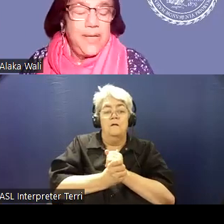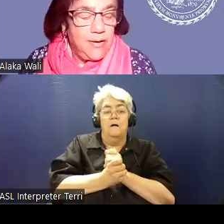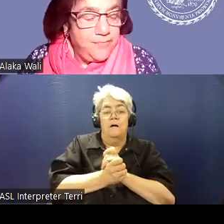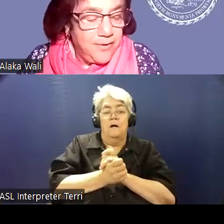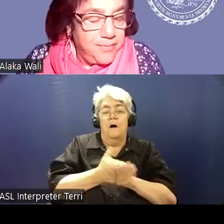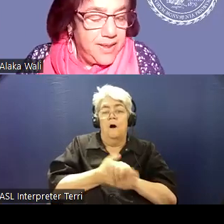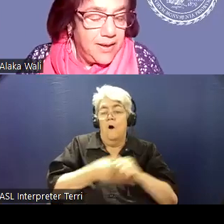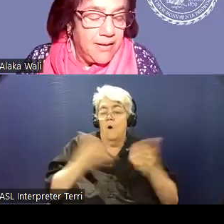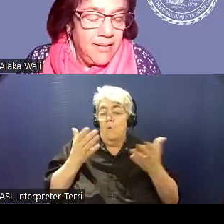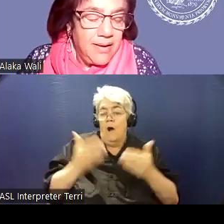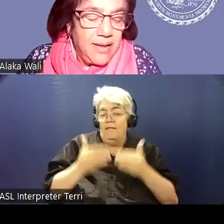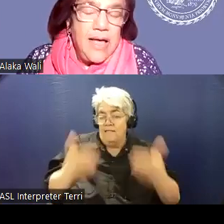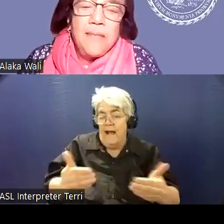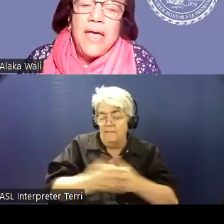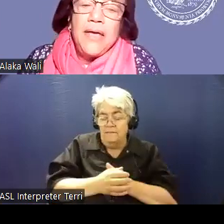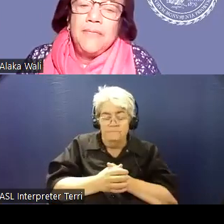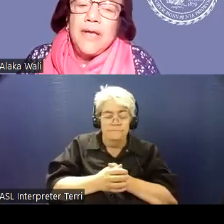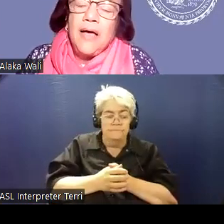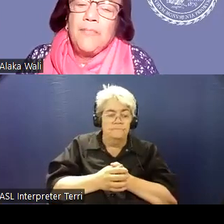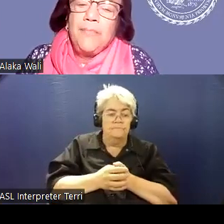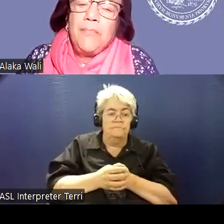where do we go from here?